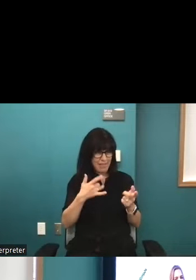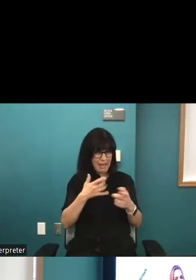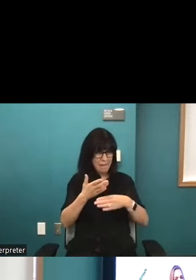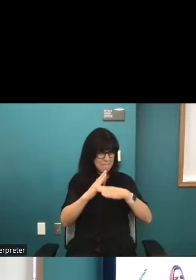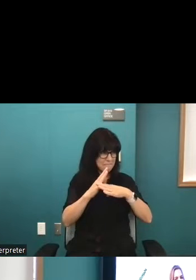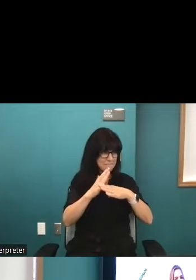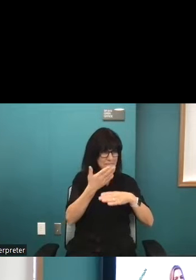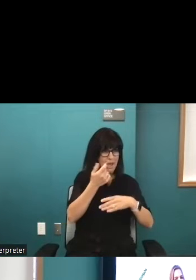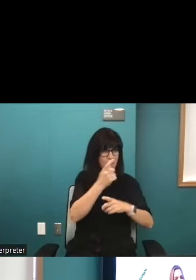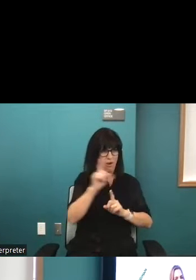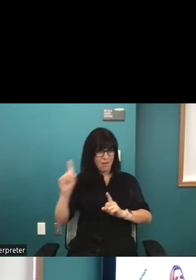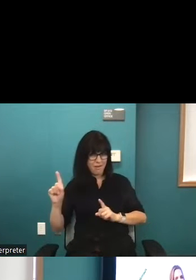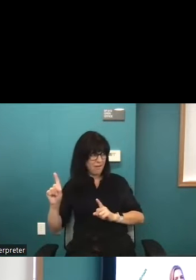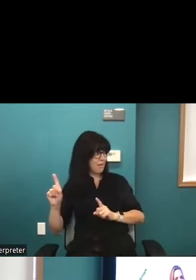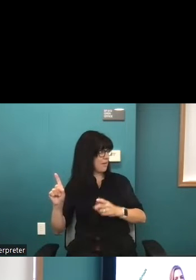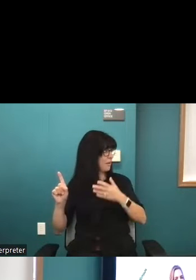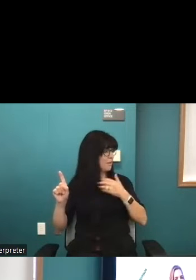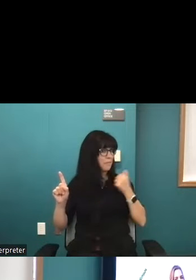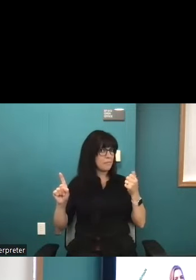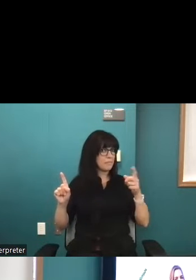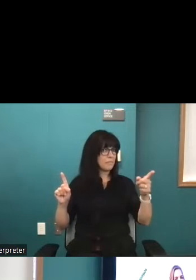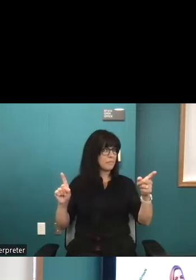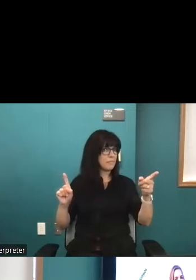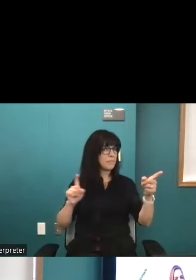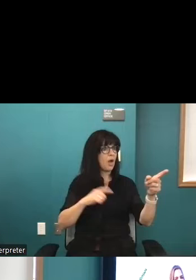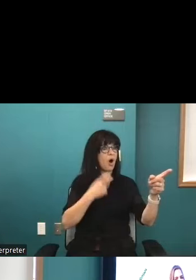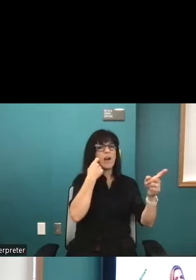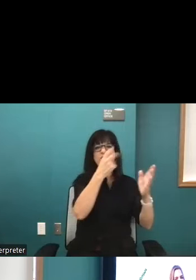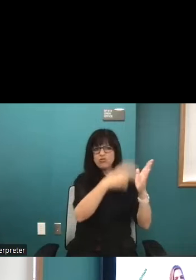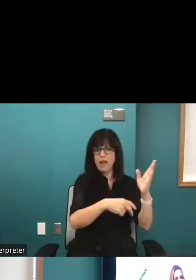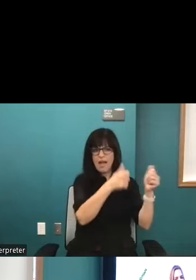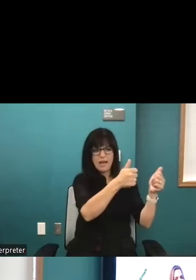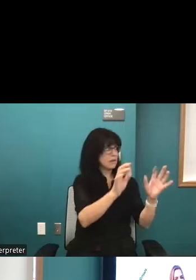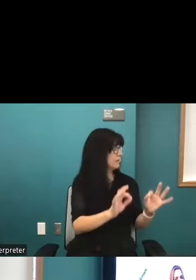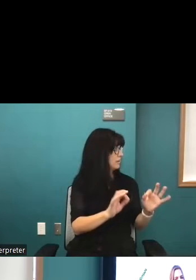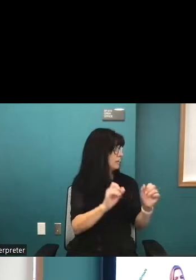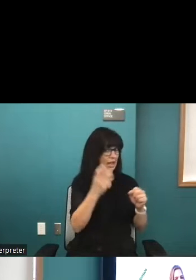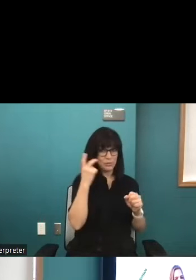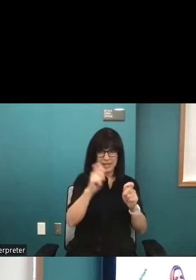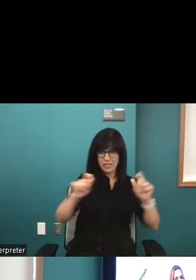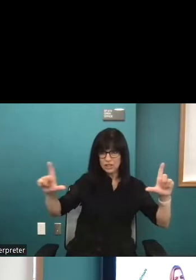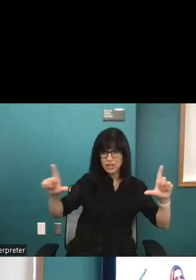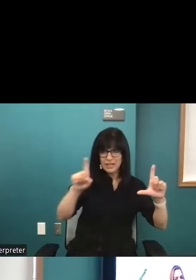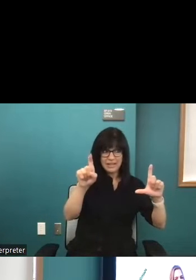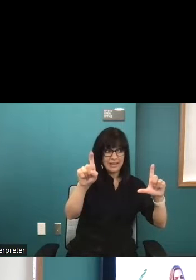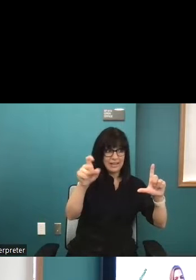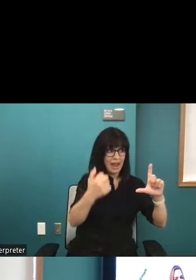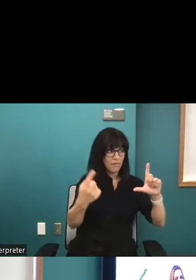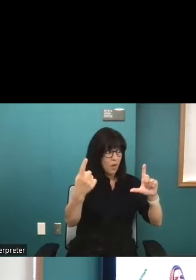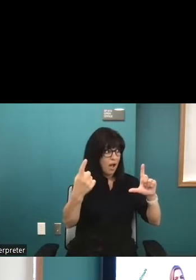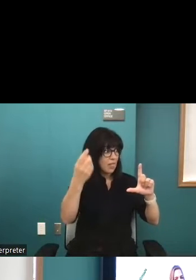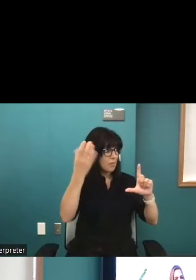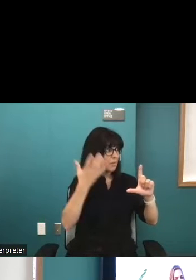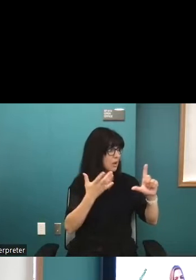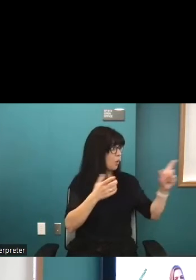in. Would it be better if I stand on this side? I'm going to stand over here. I just read it, so it's okay. Can you see the screen? Okay. Just let me know.